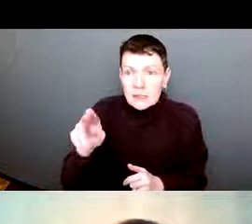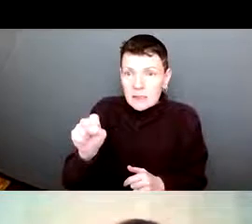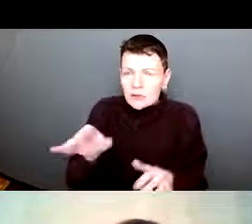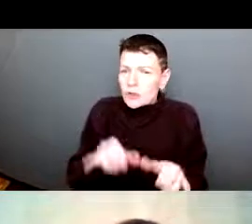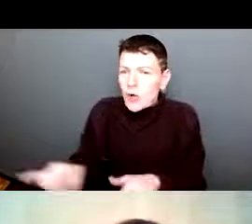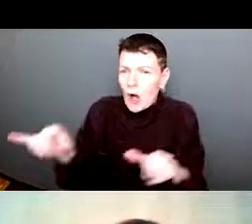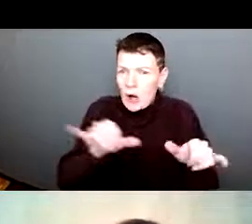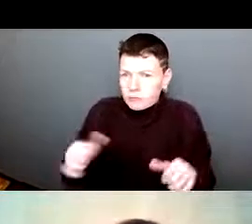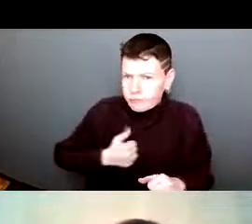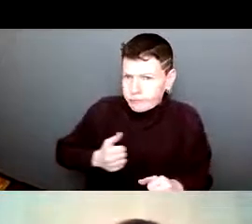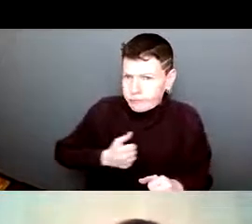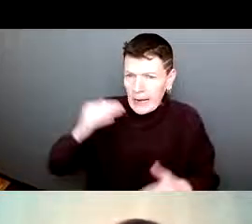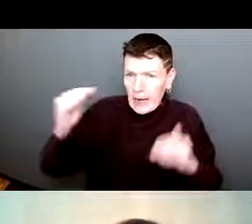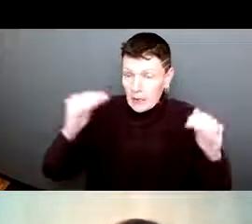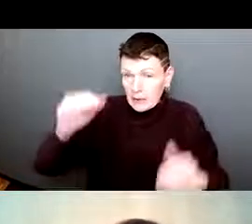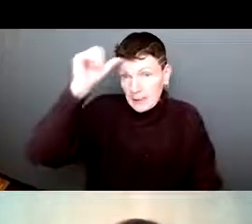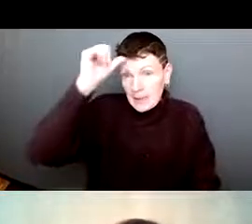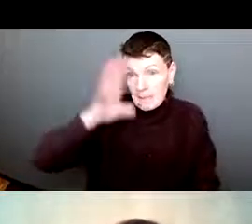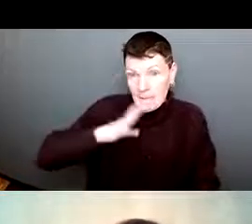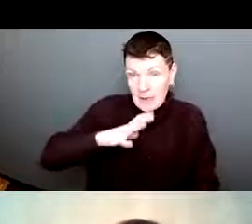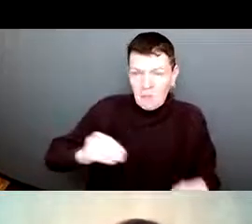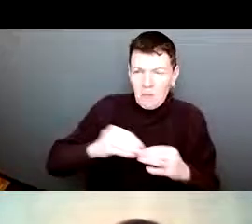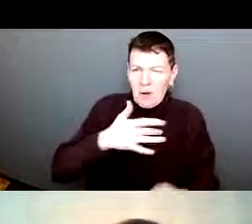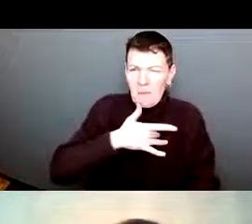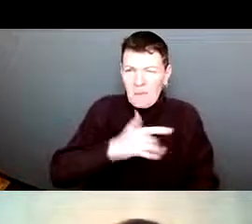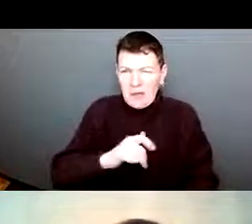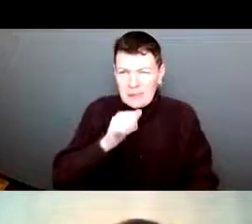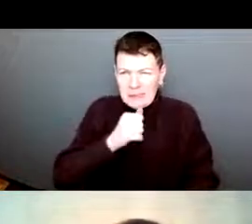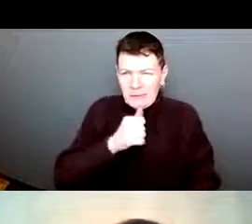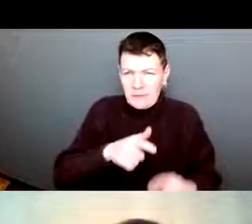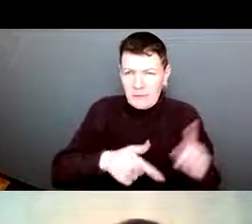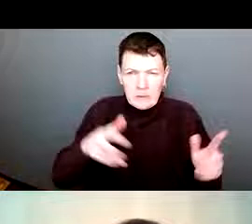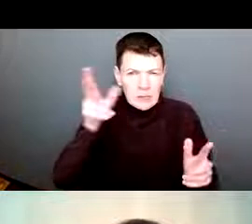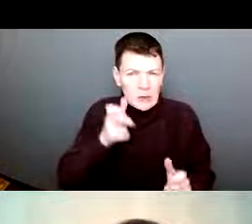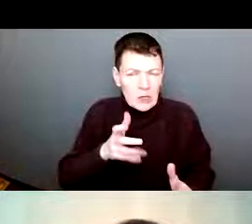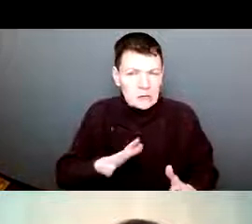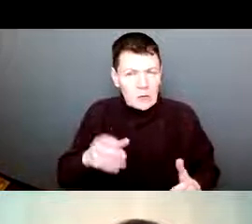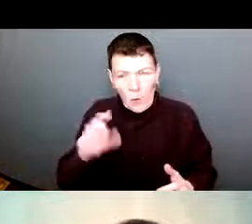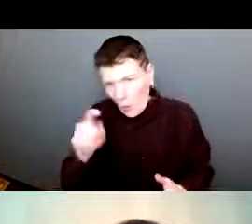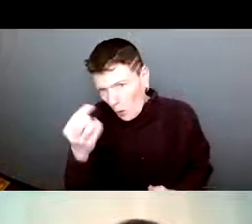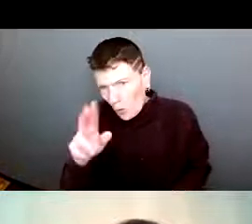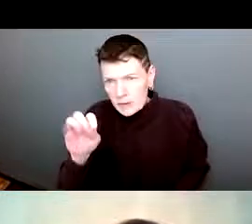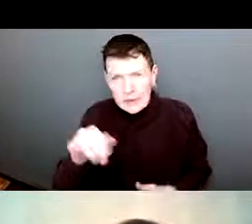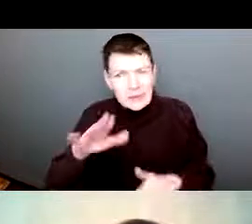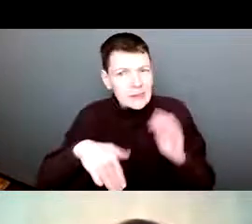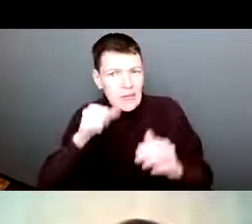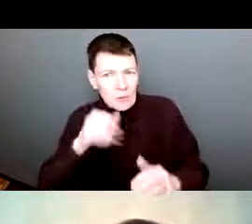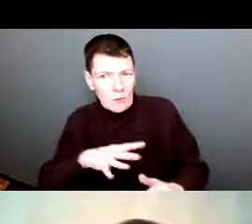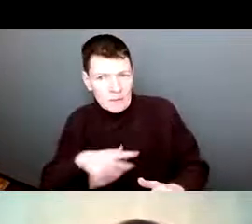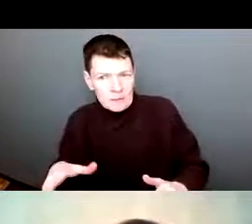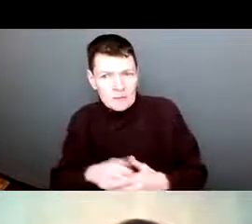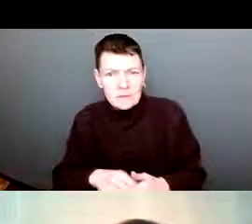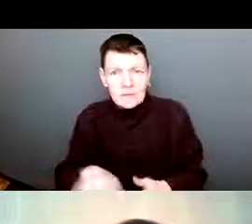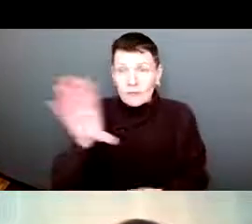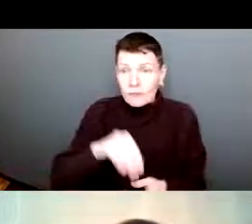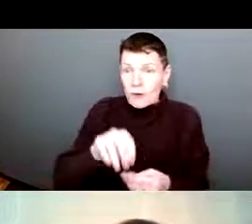Canadian adults, with men being slightly more likely to suffer from either hearing loss or tinnitus. Overall, about